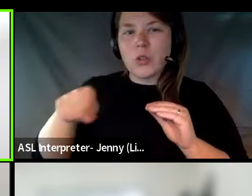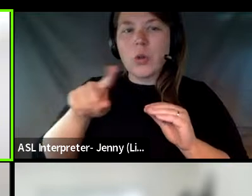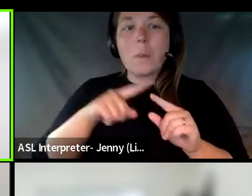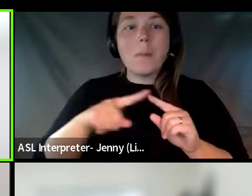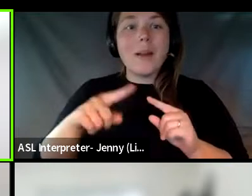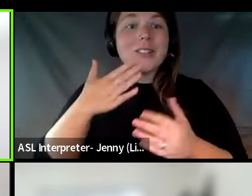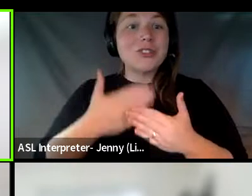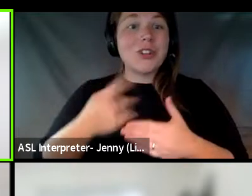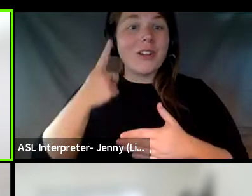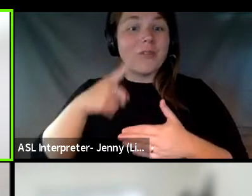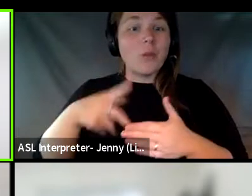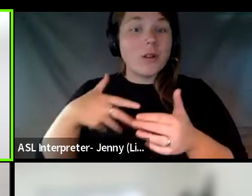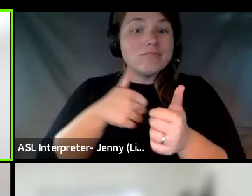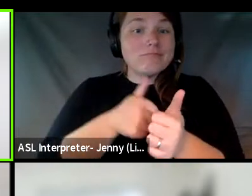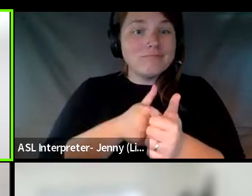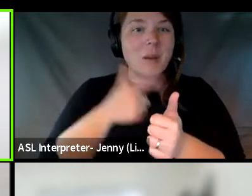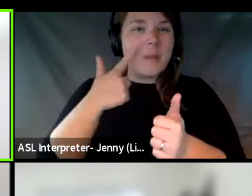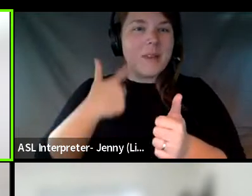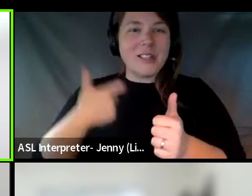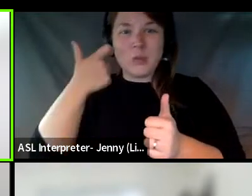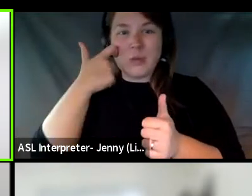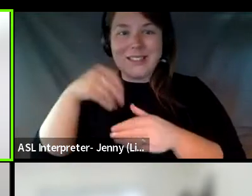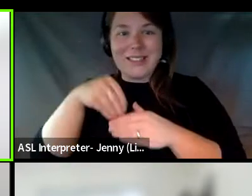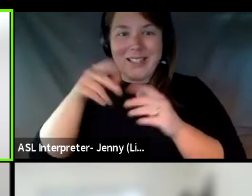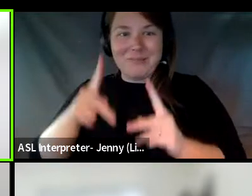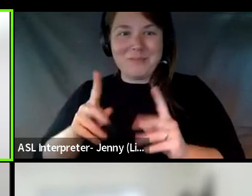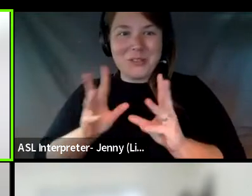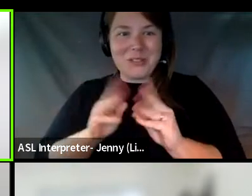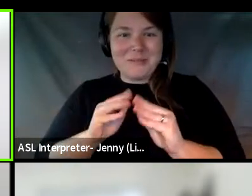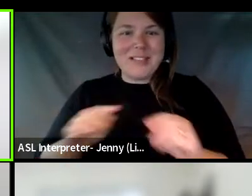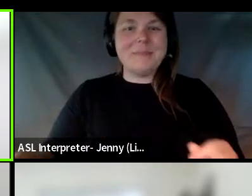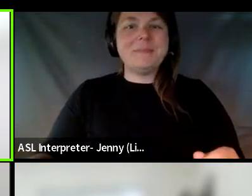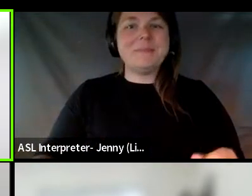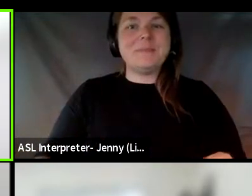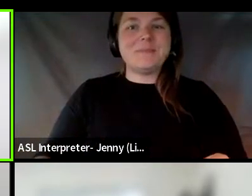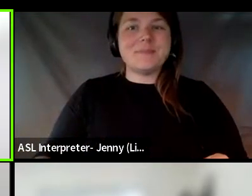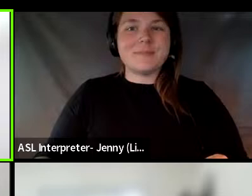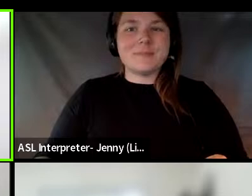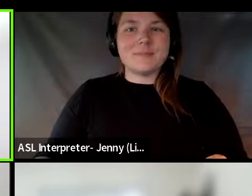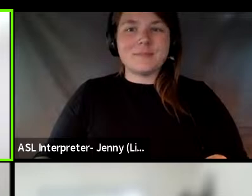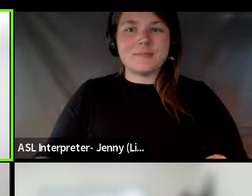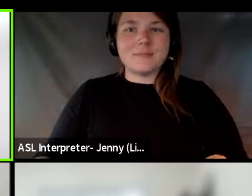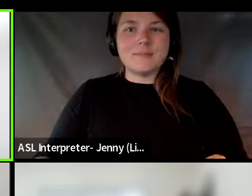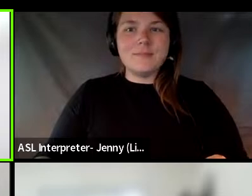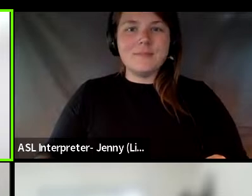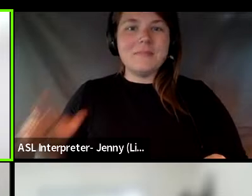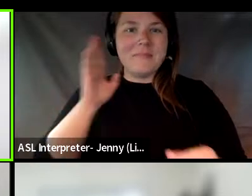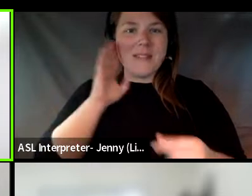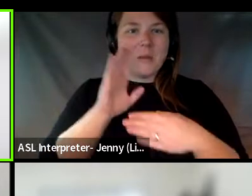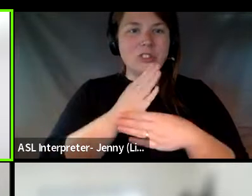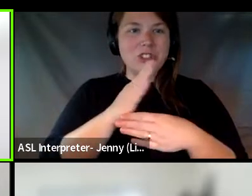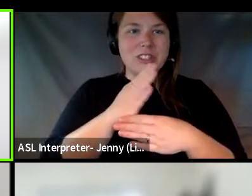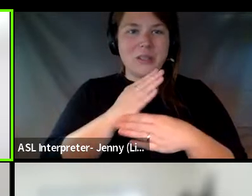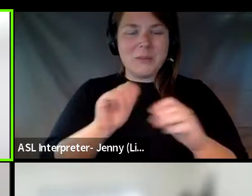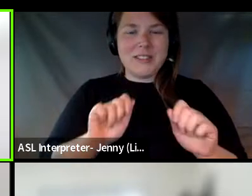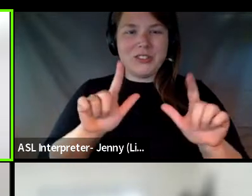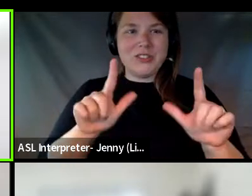refresher since we just had an in-person meeting. So I will go ahead and share my screen.